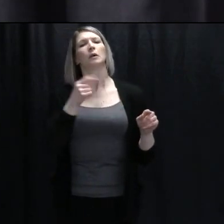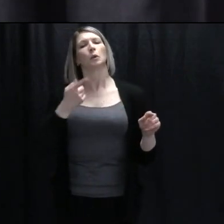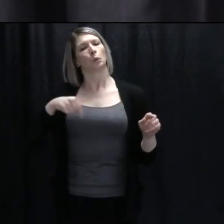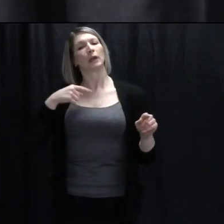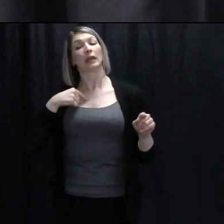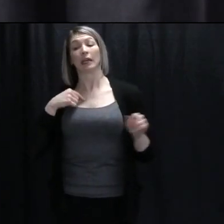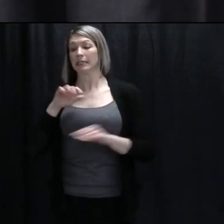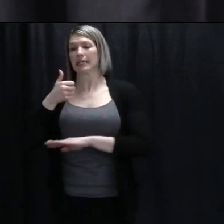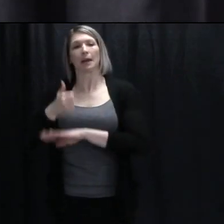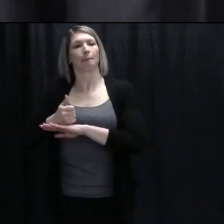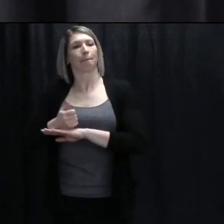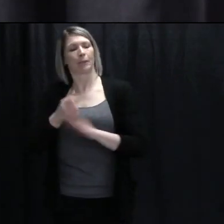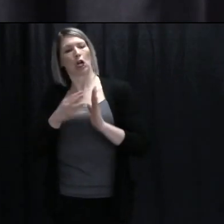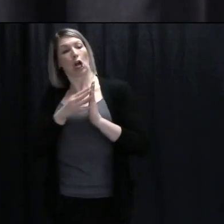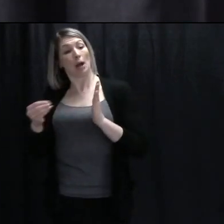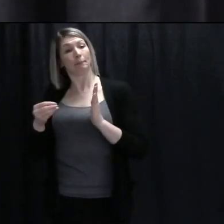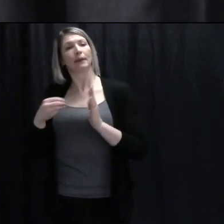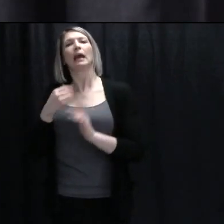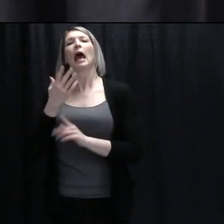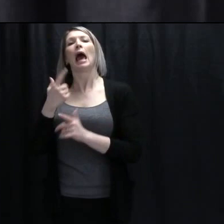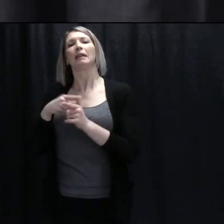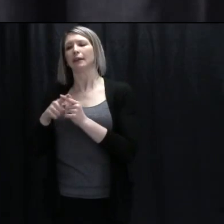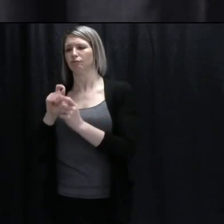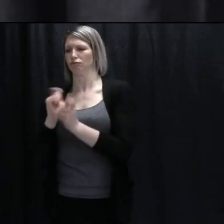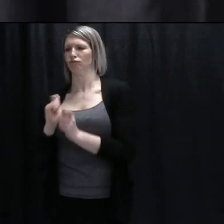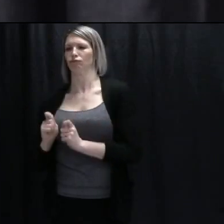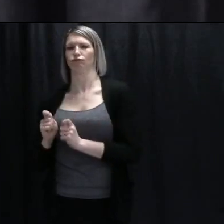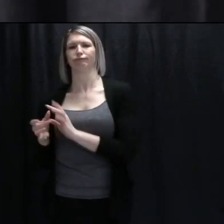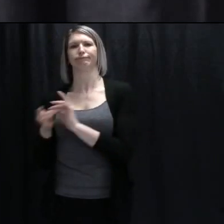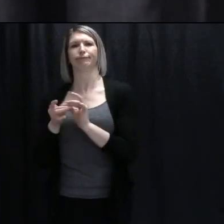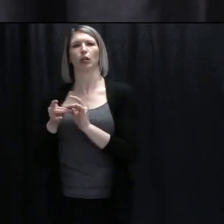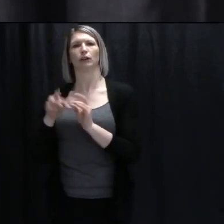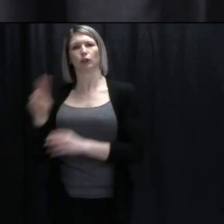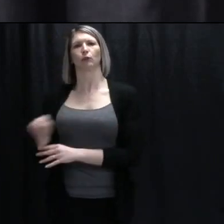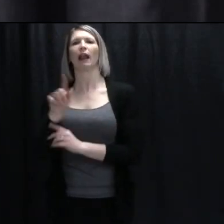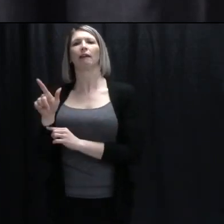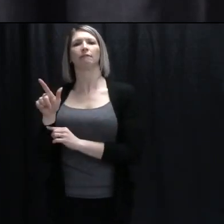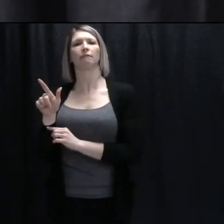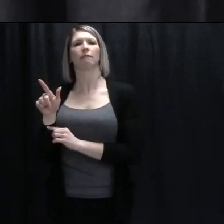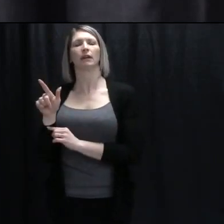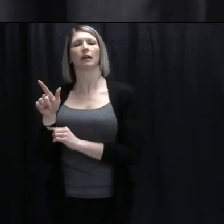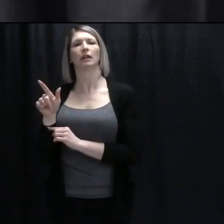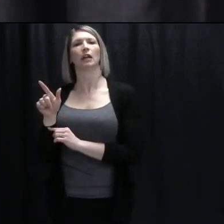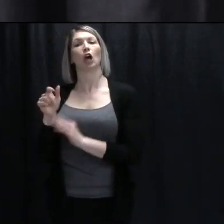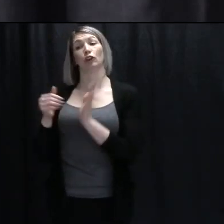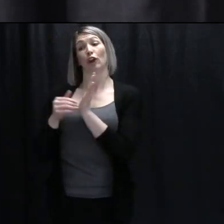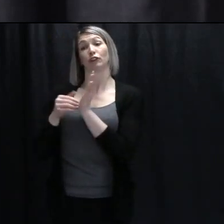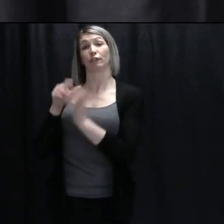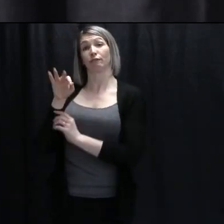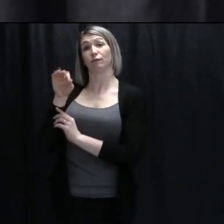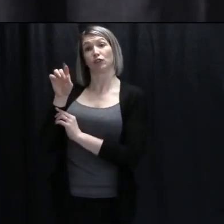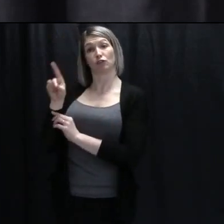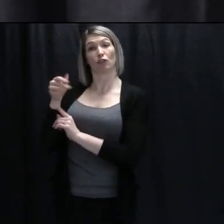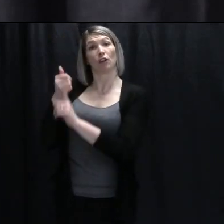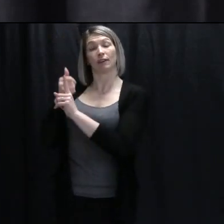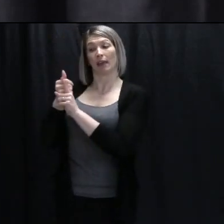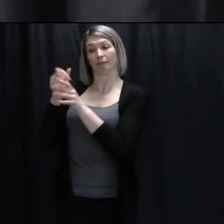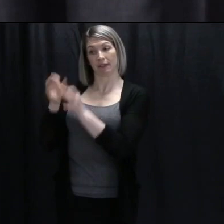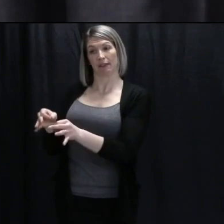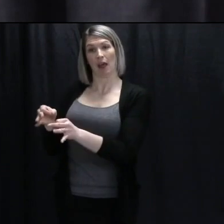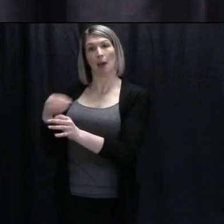We put those in actual fact, Dr. Fitzgerald puts those in on the basis of best evidence and public health